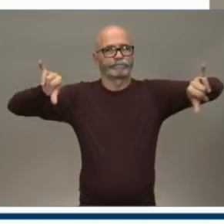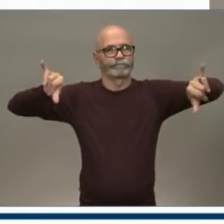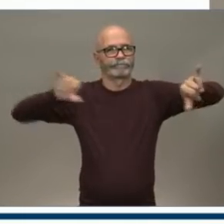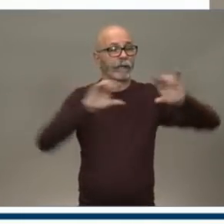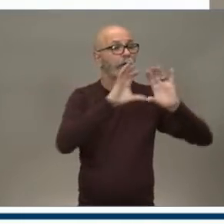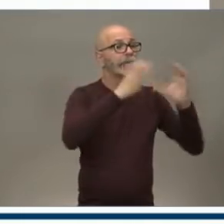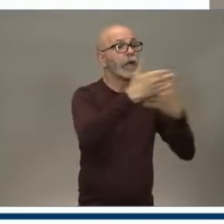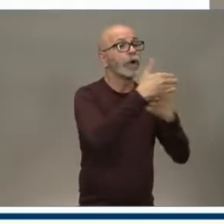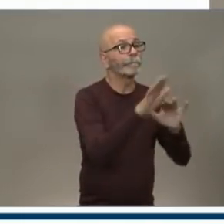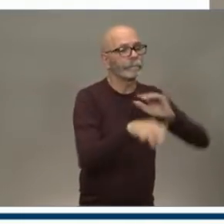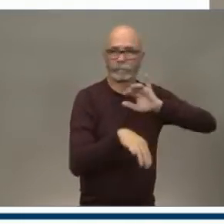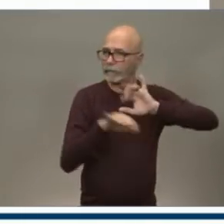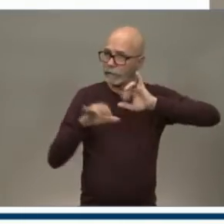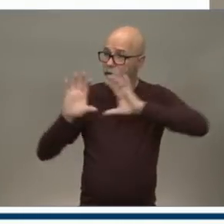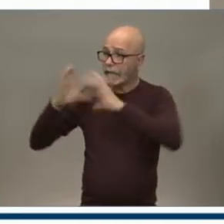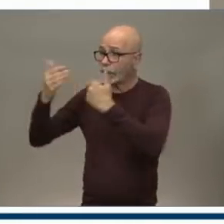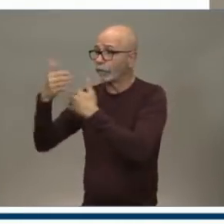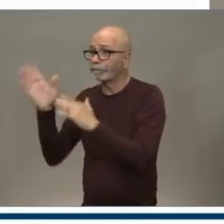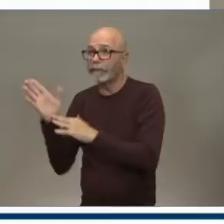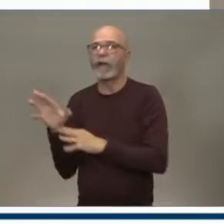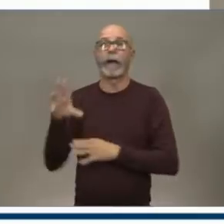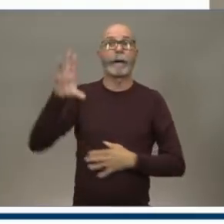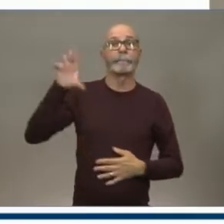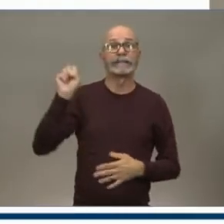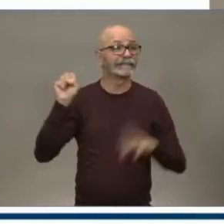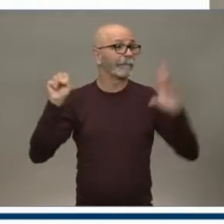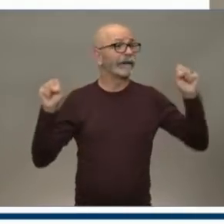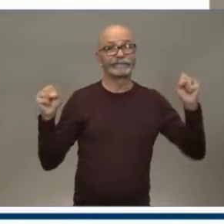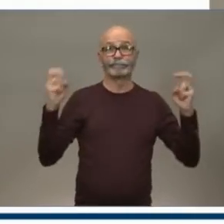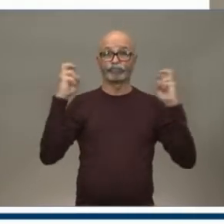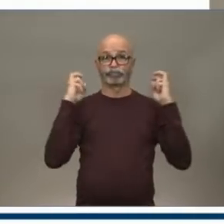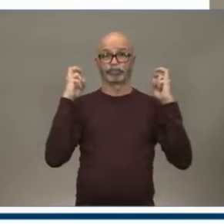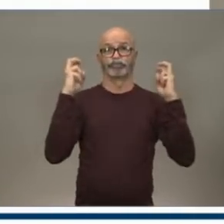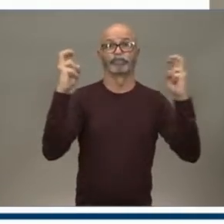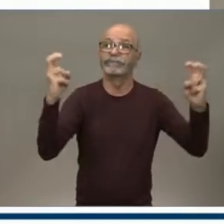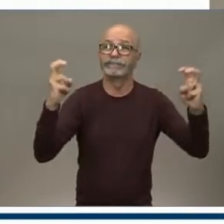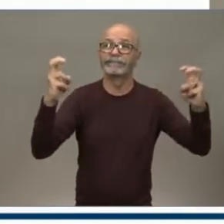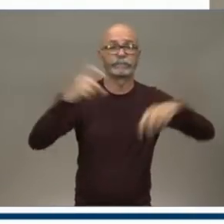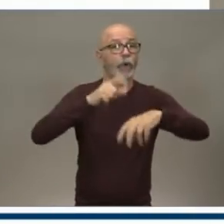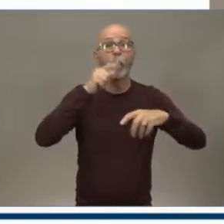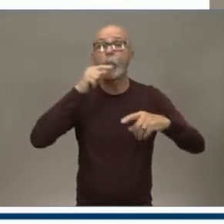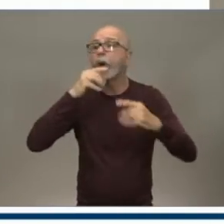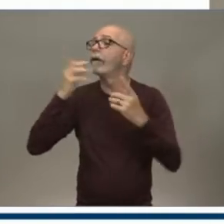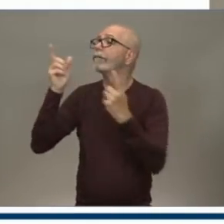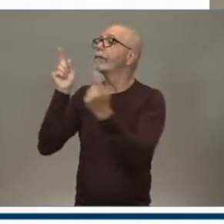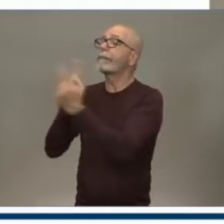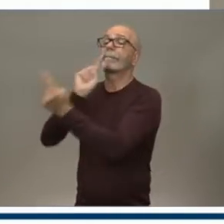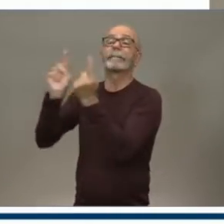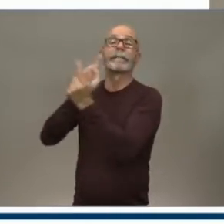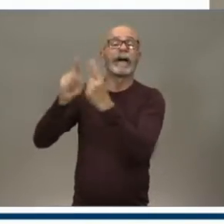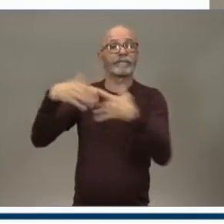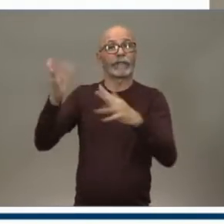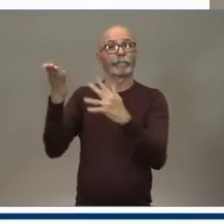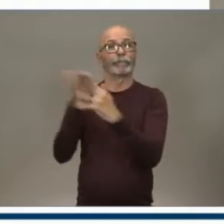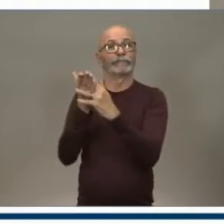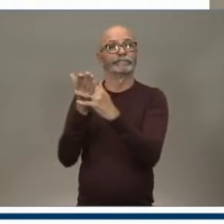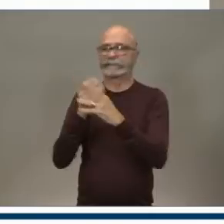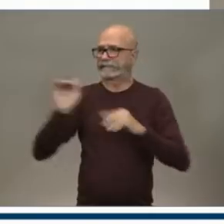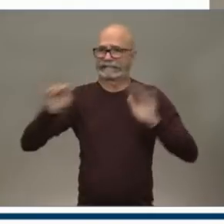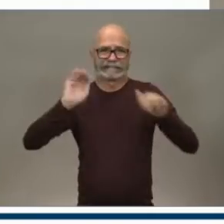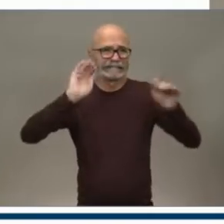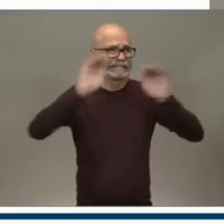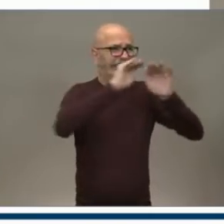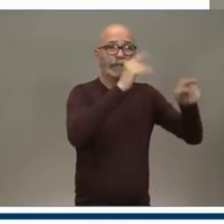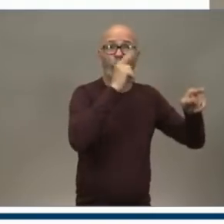small number of close contacts during recess and lunch, has been asked to self-isolate for 14